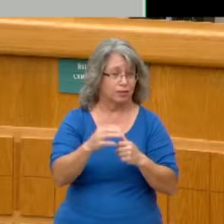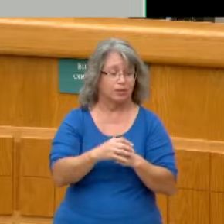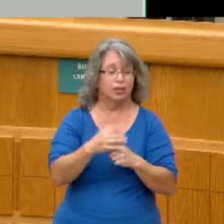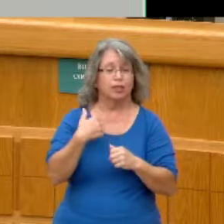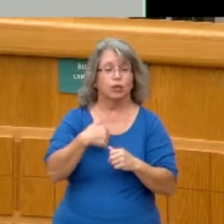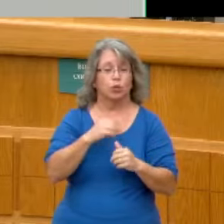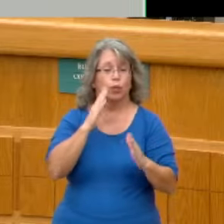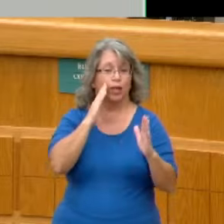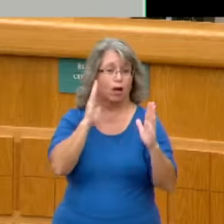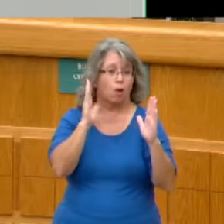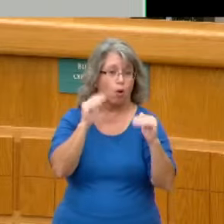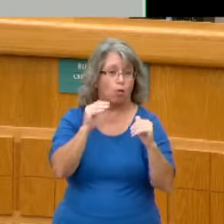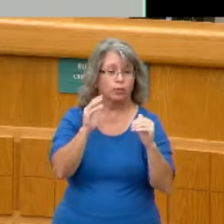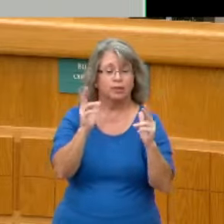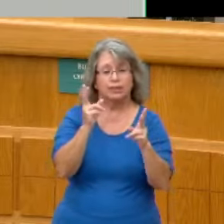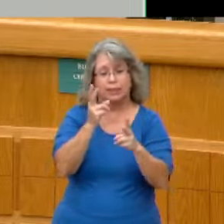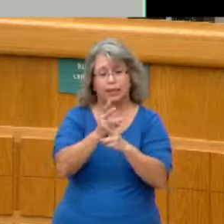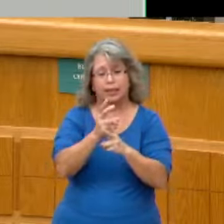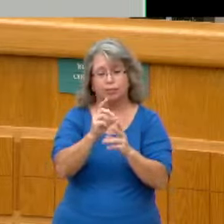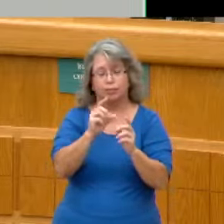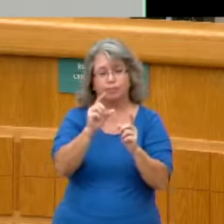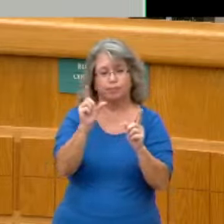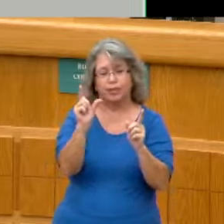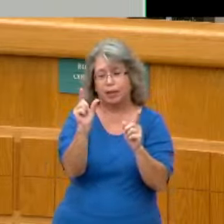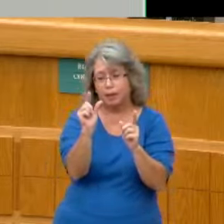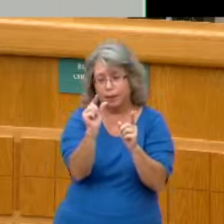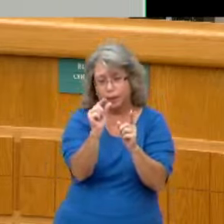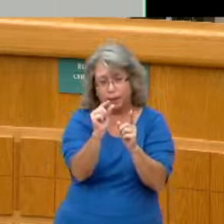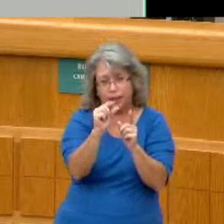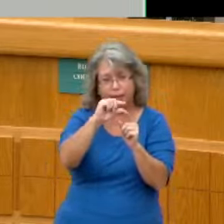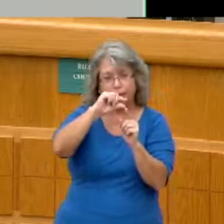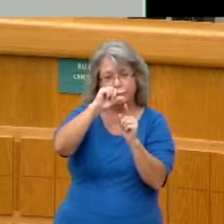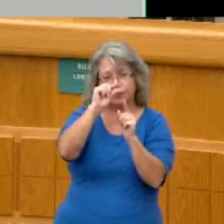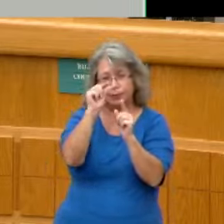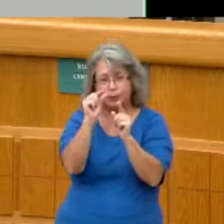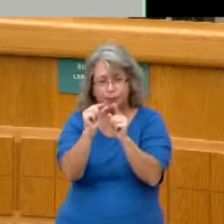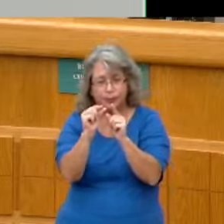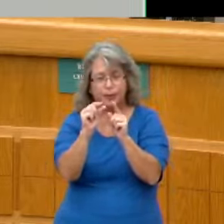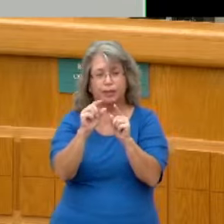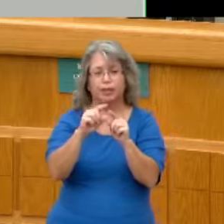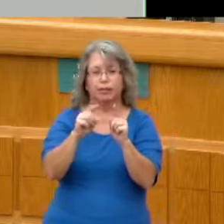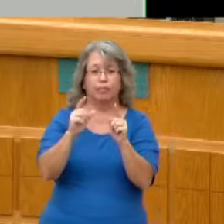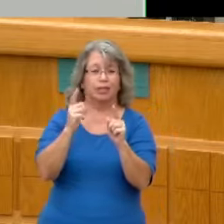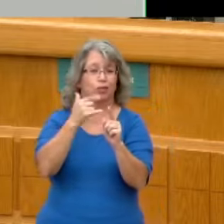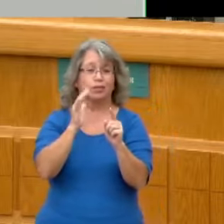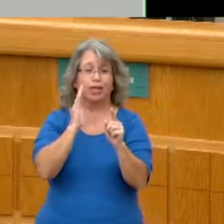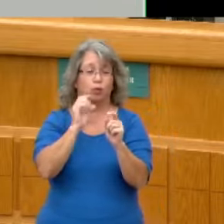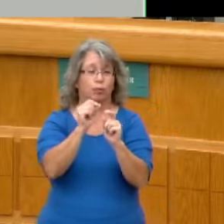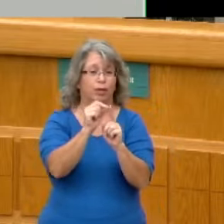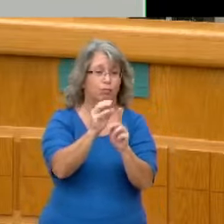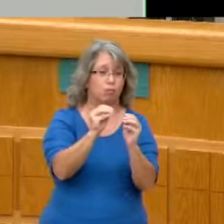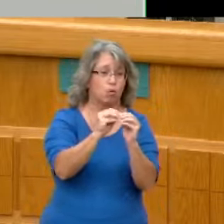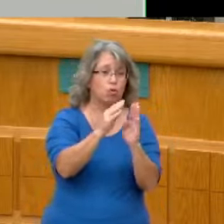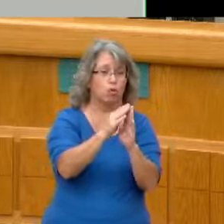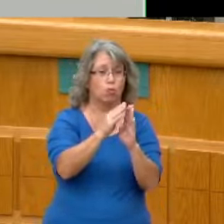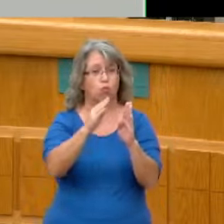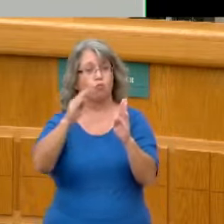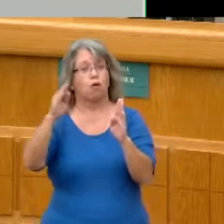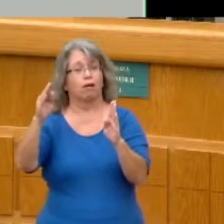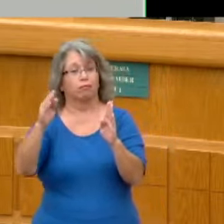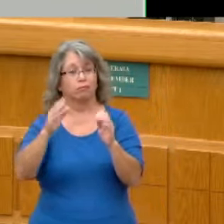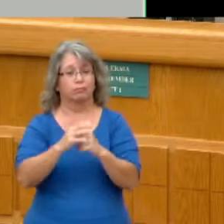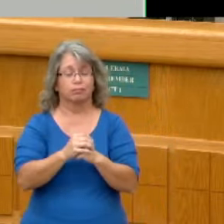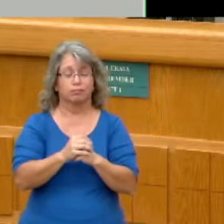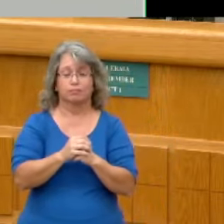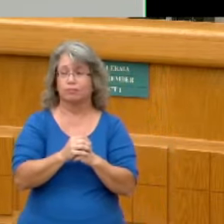waves, thin waves have less power, but it now looks like we're going to have a little bit wider wave. The black points, for what